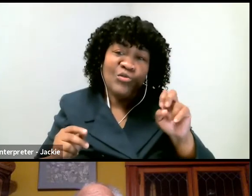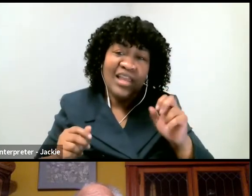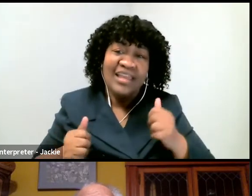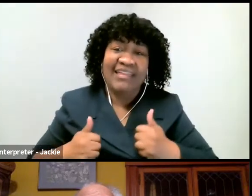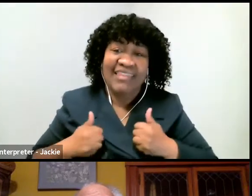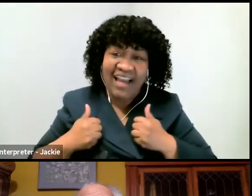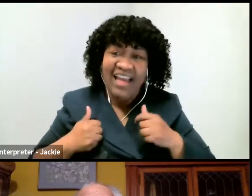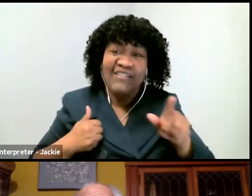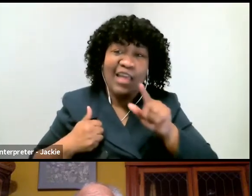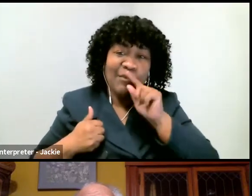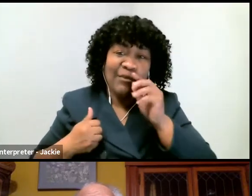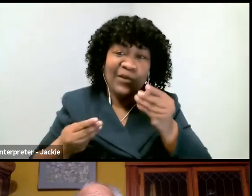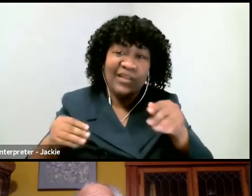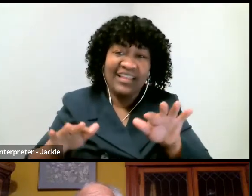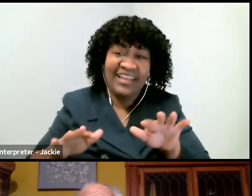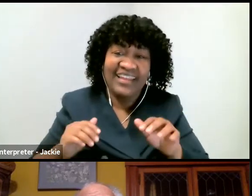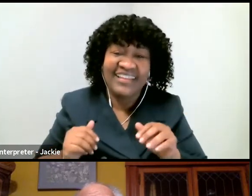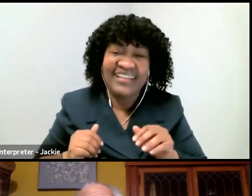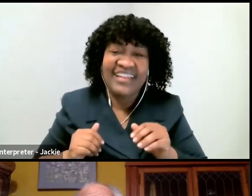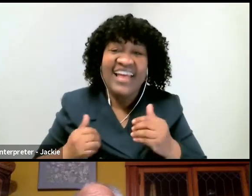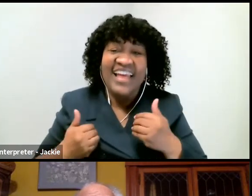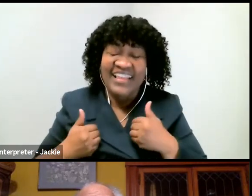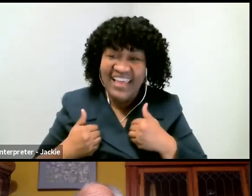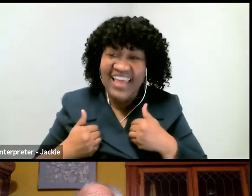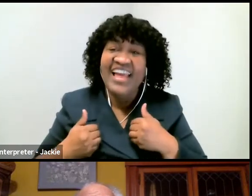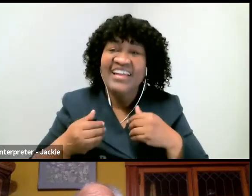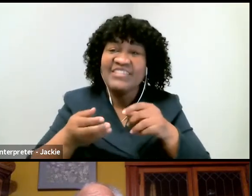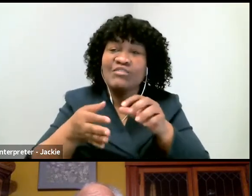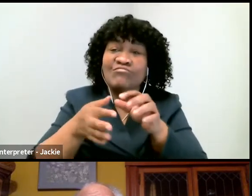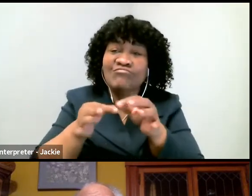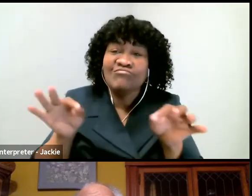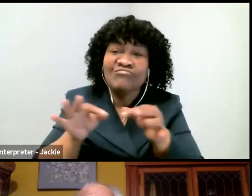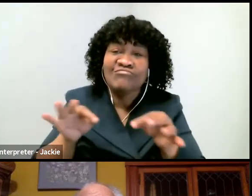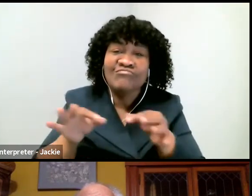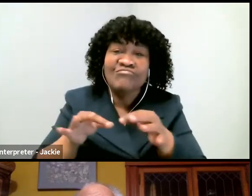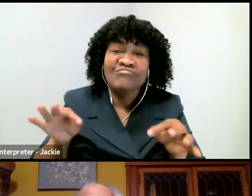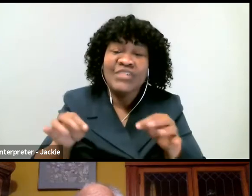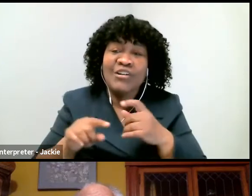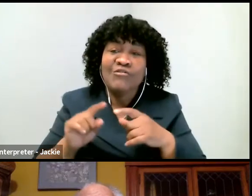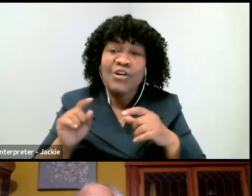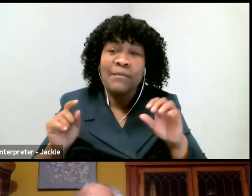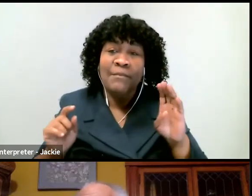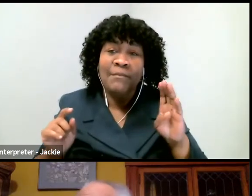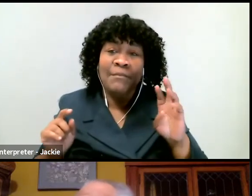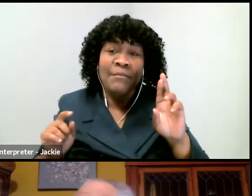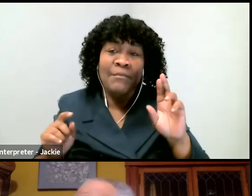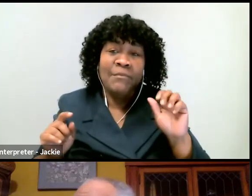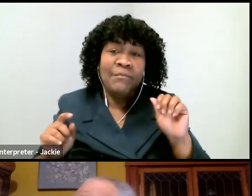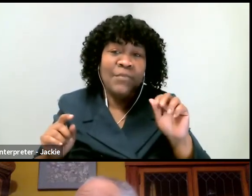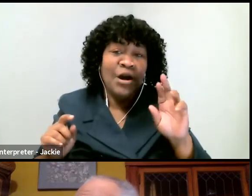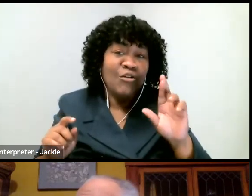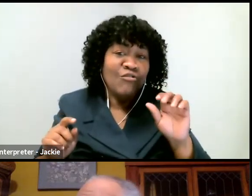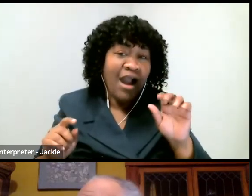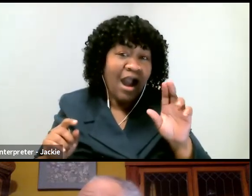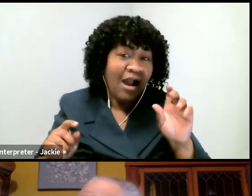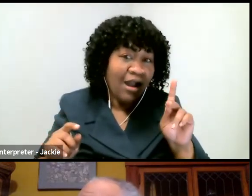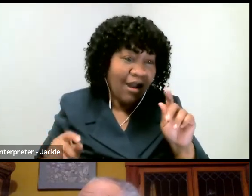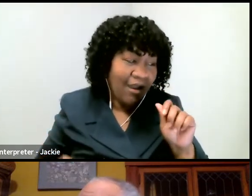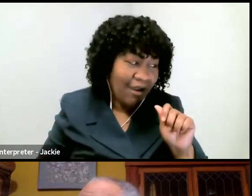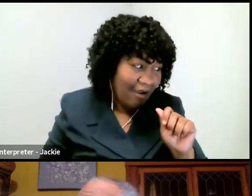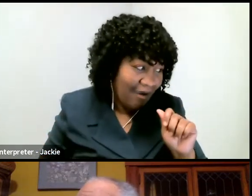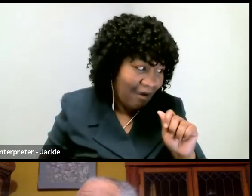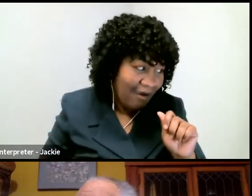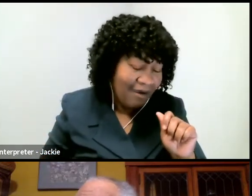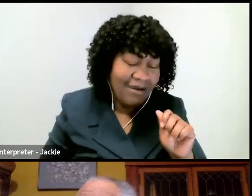it has liner notes written by Amiri Baraka, who was Leroy Jones at that time.